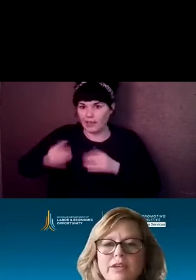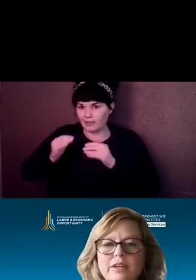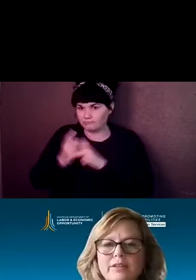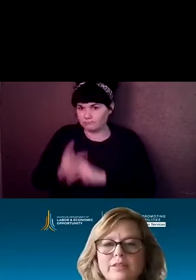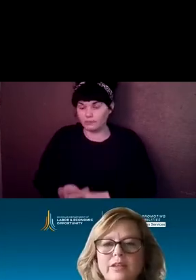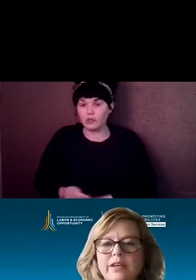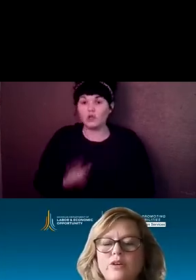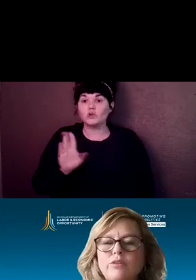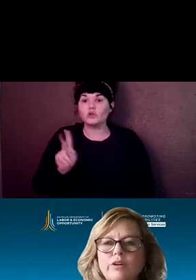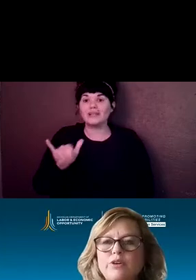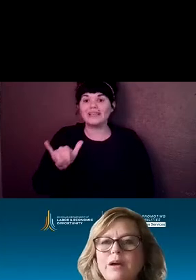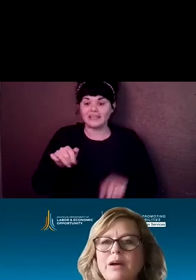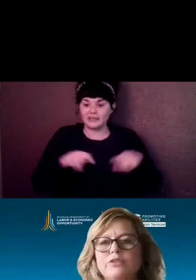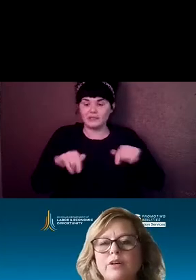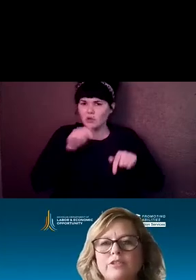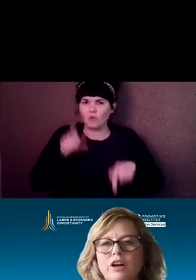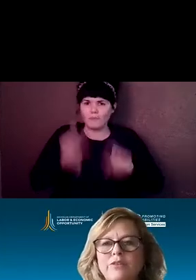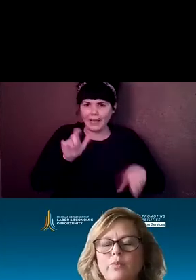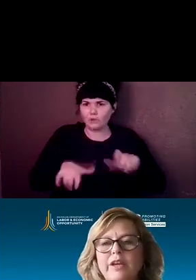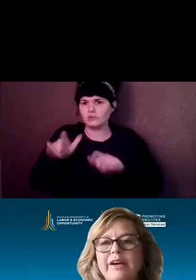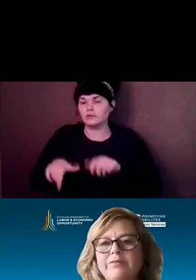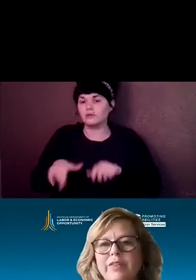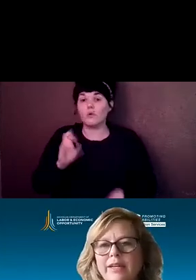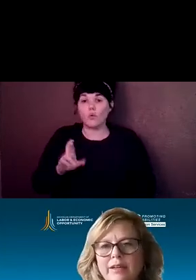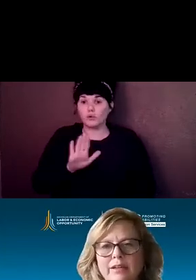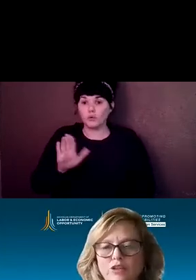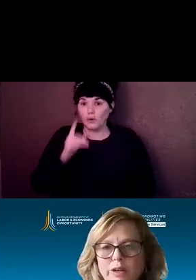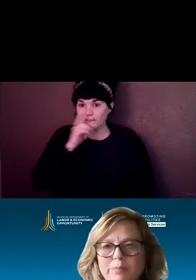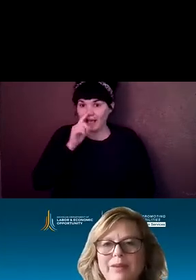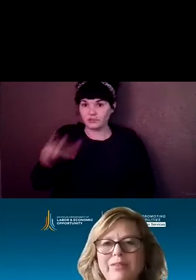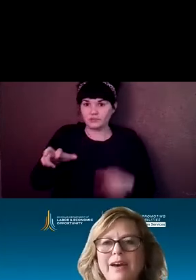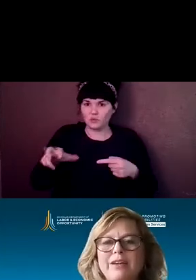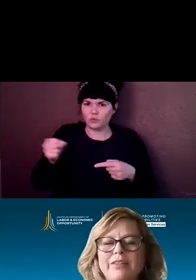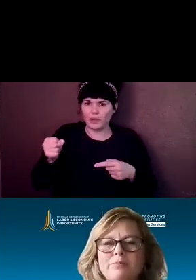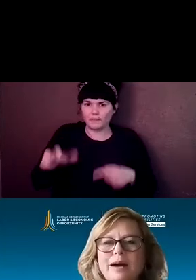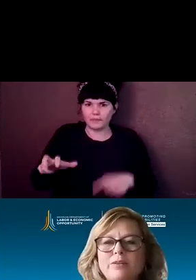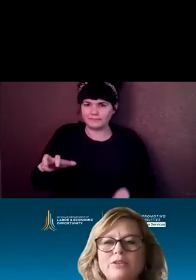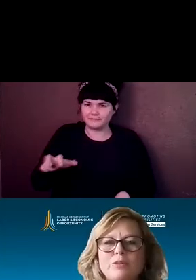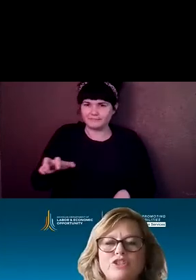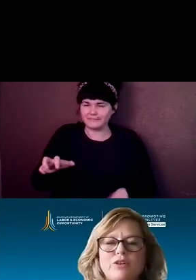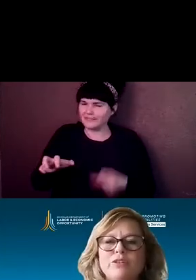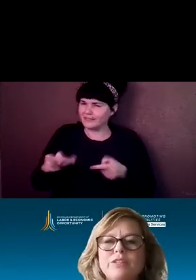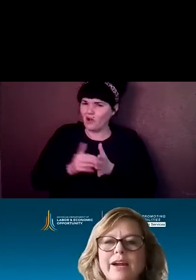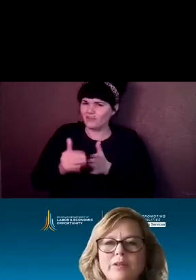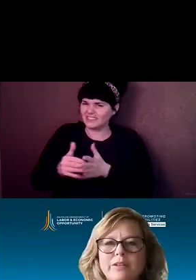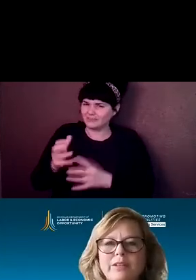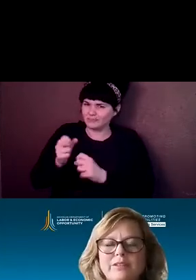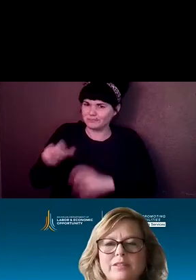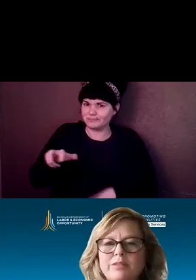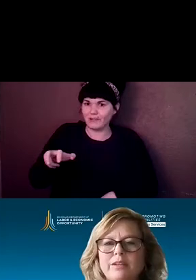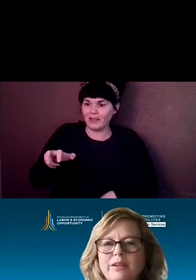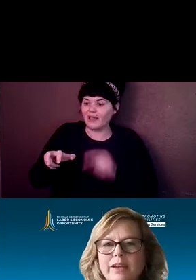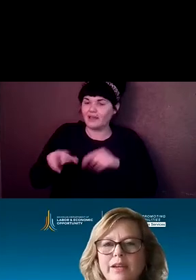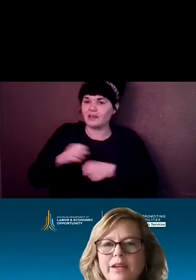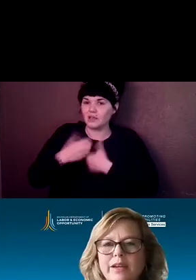your keys and don't grip your mouse too much. Often we have that grip on that mouse, which over time can lead to